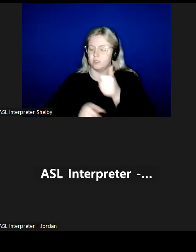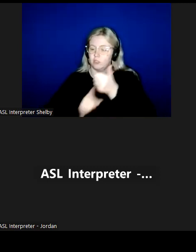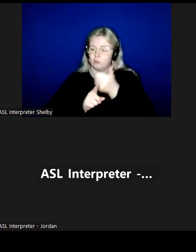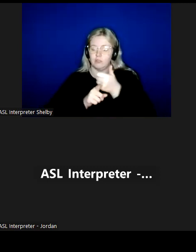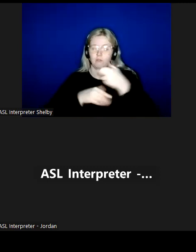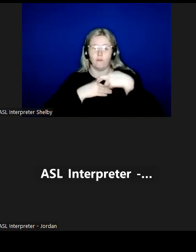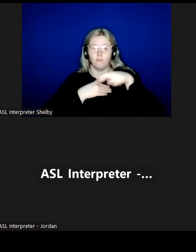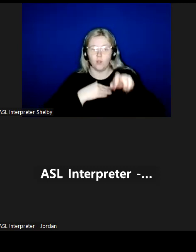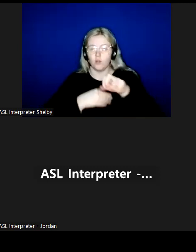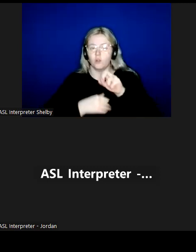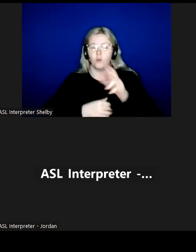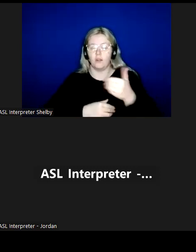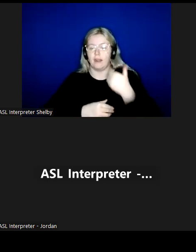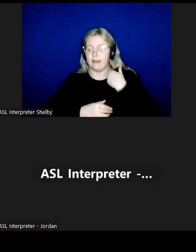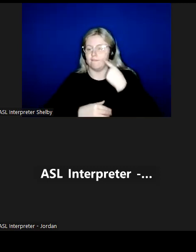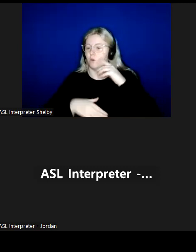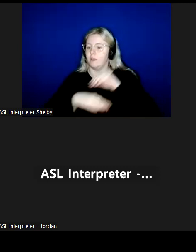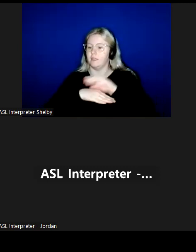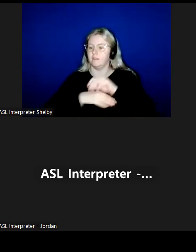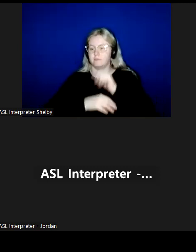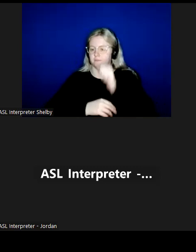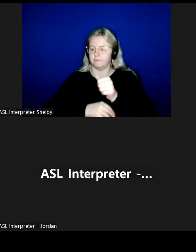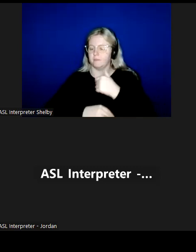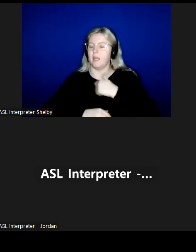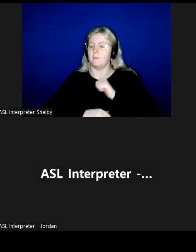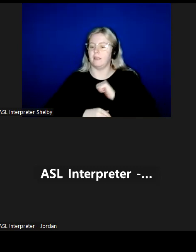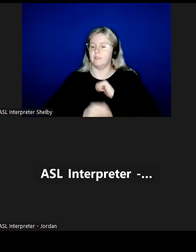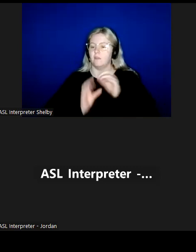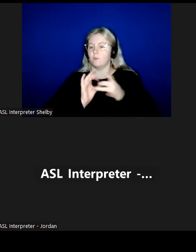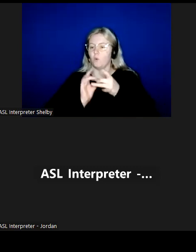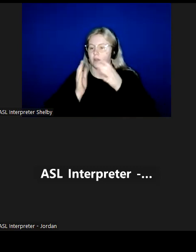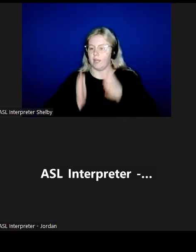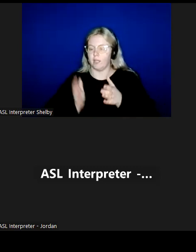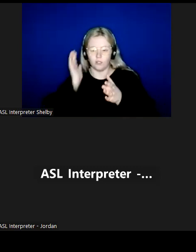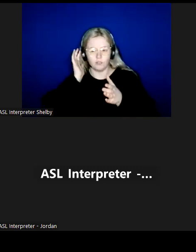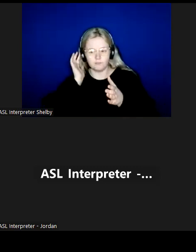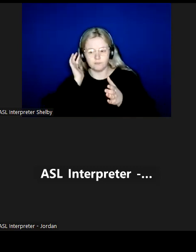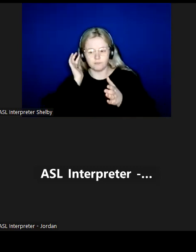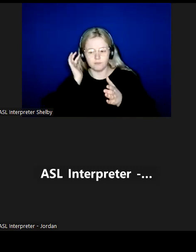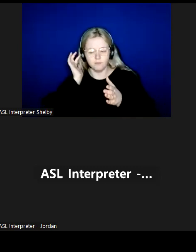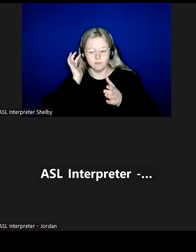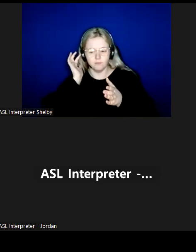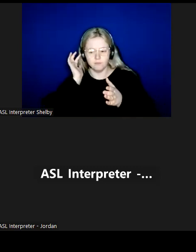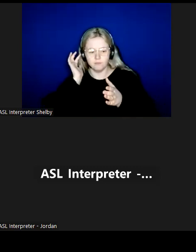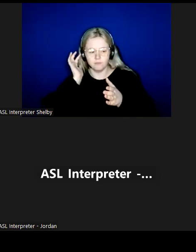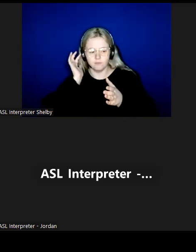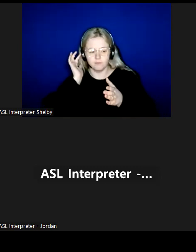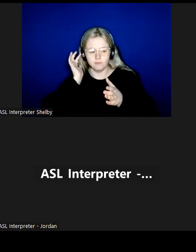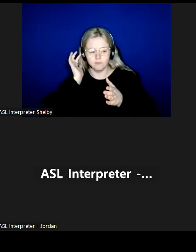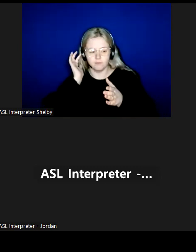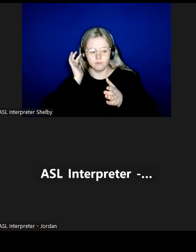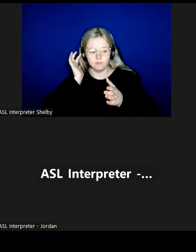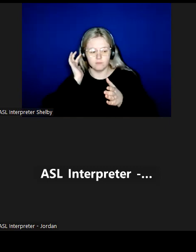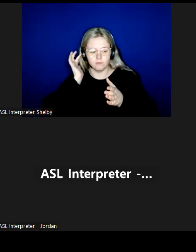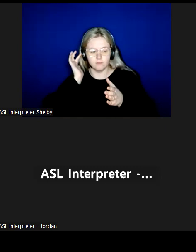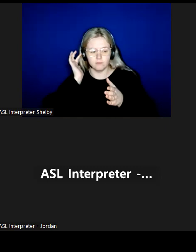counseling. I'm a grief and bereavement coordinator. I try to help people access services. I try to help educate and